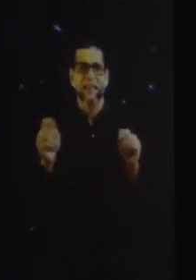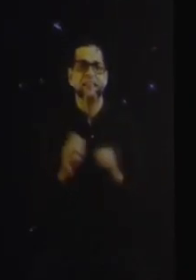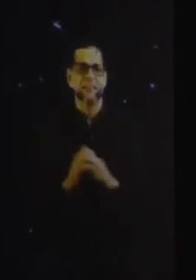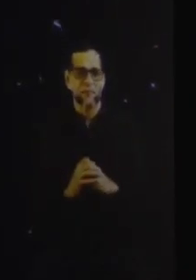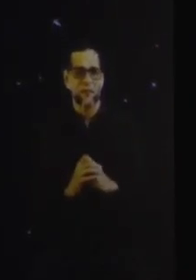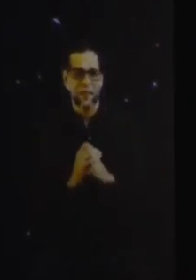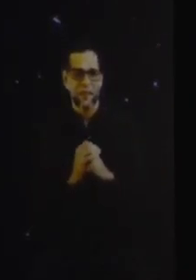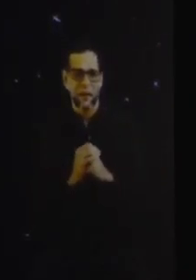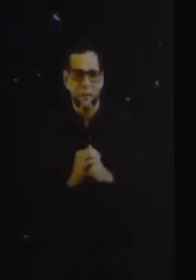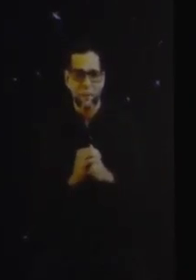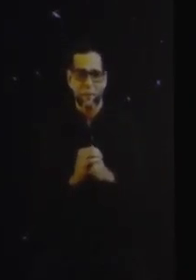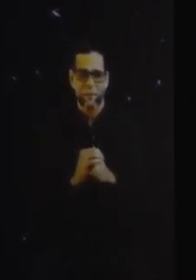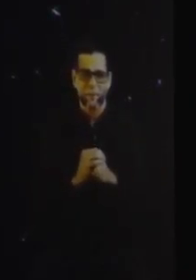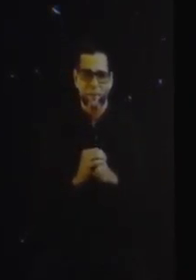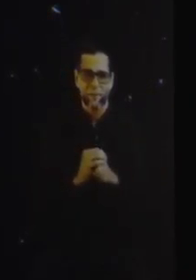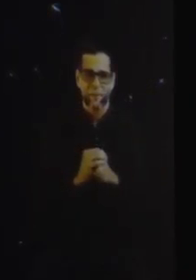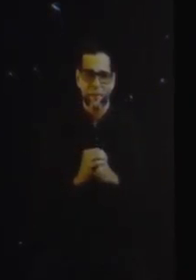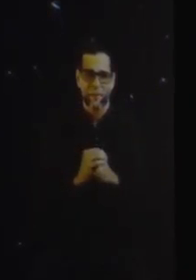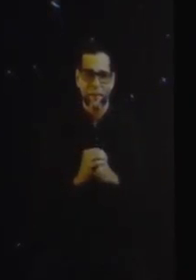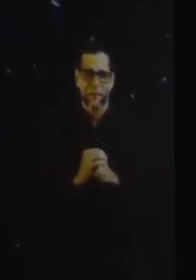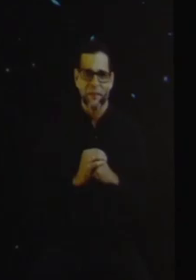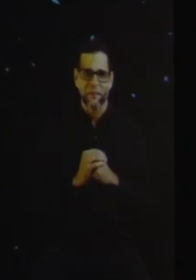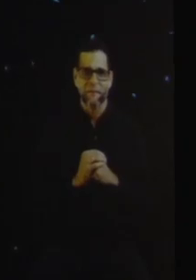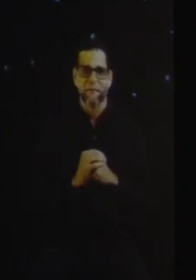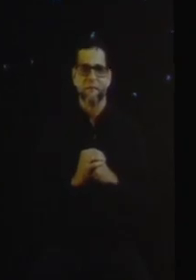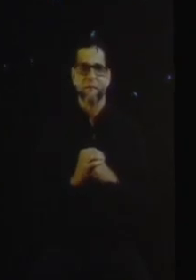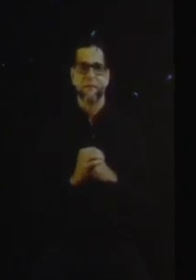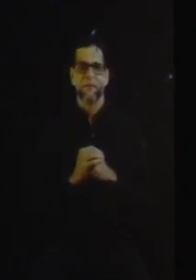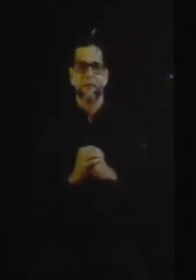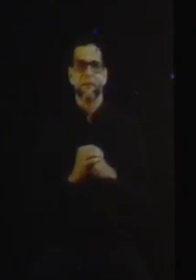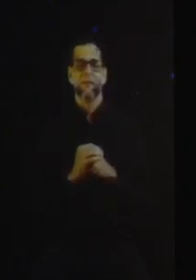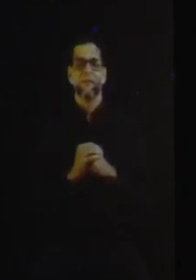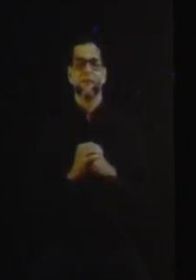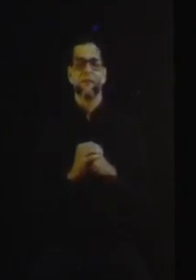I did something right there. Something right there.